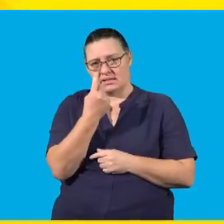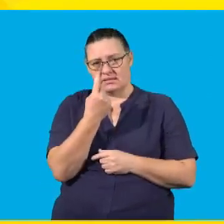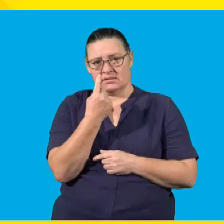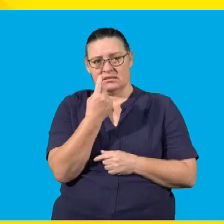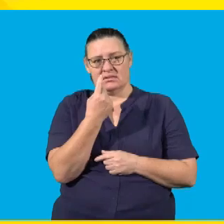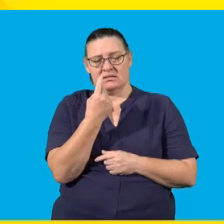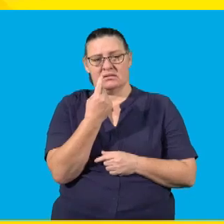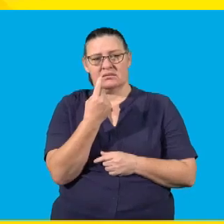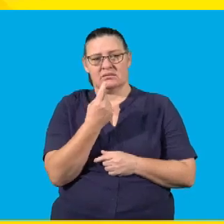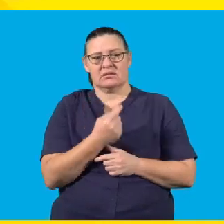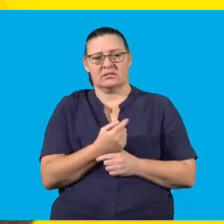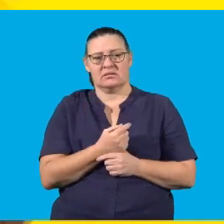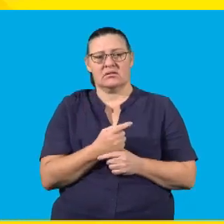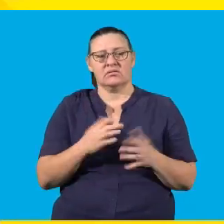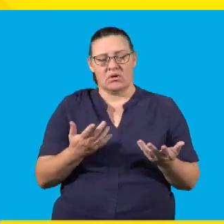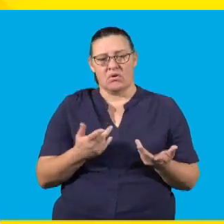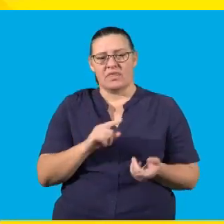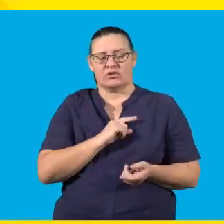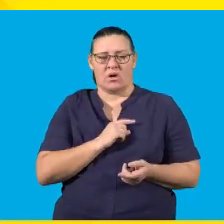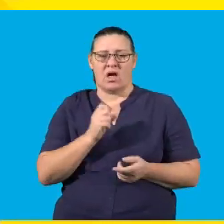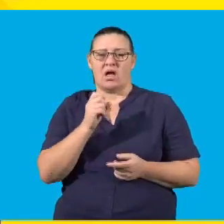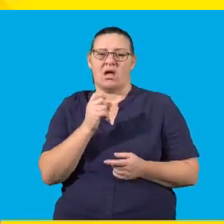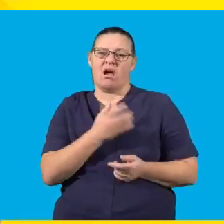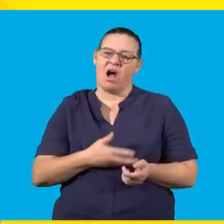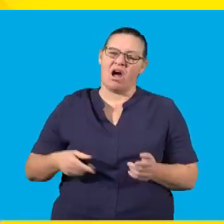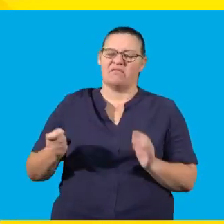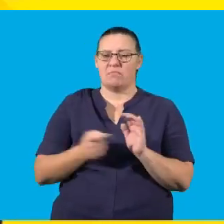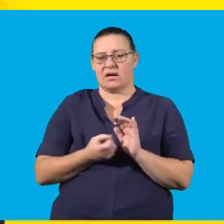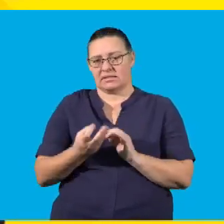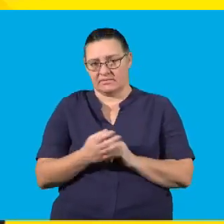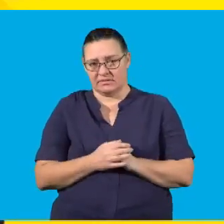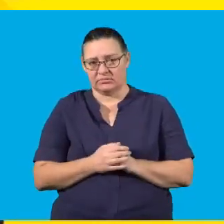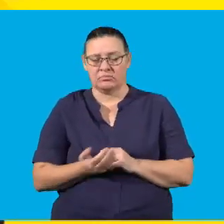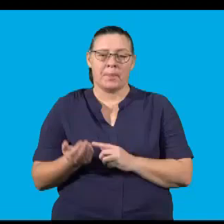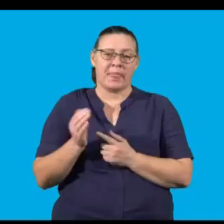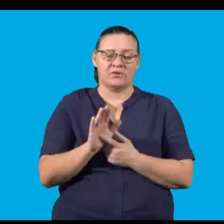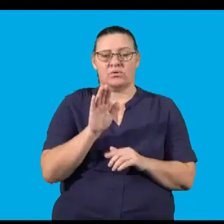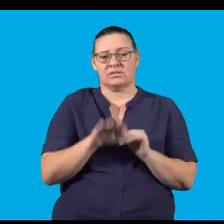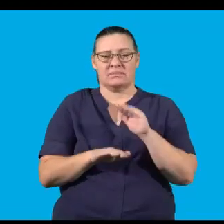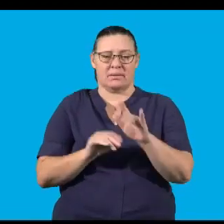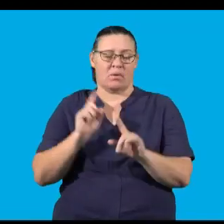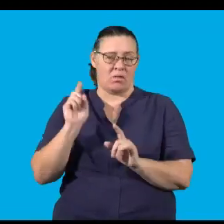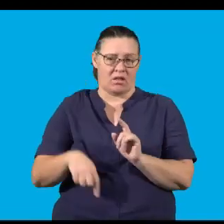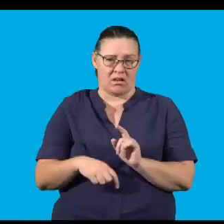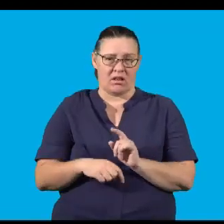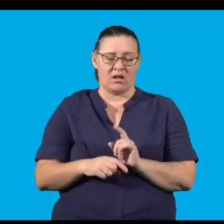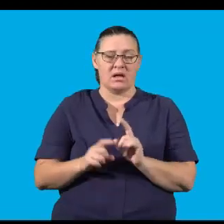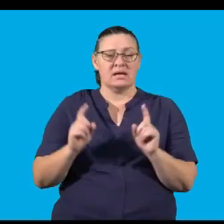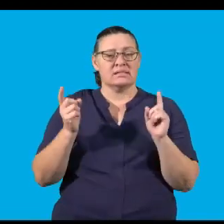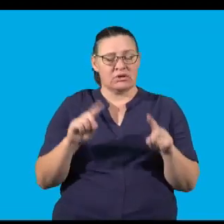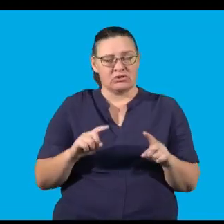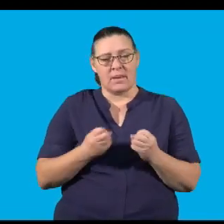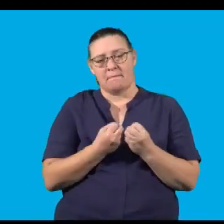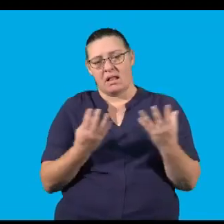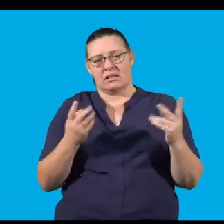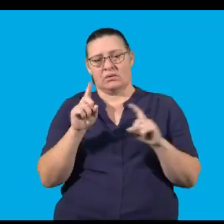it's just a careless mistake, sometimes you do get part marks for the questions. Okay, so make sure to show all of your steps, especially in